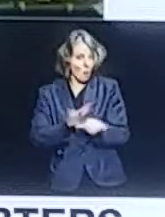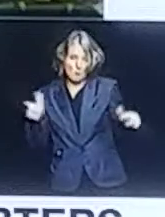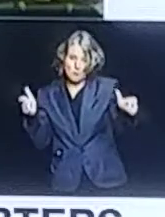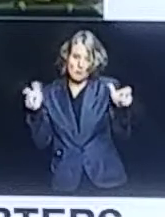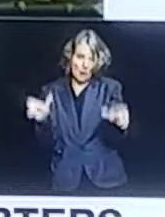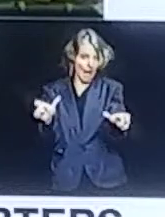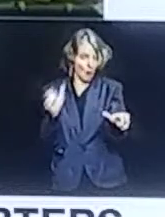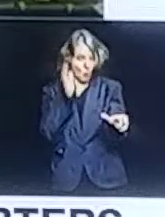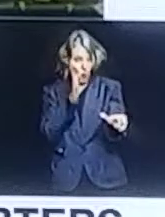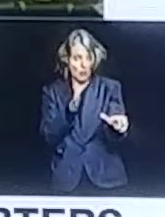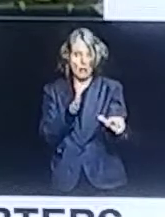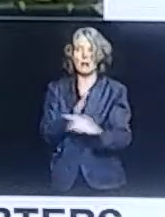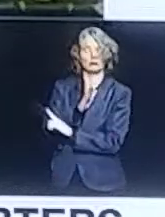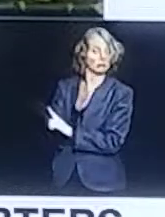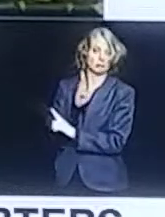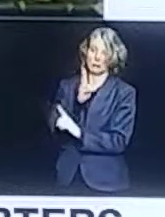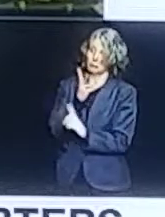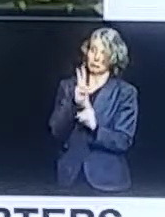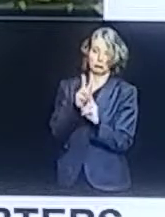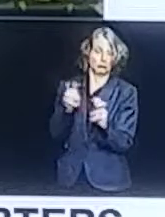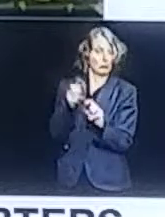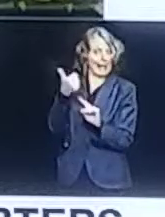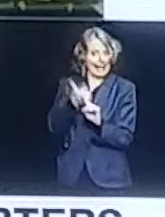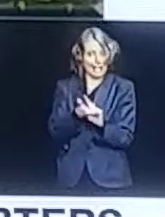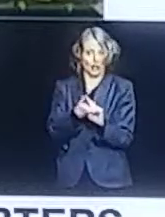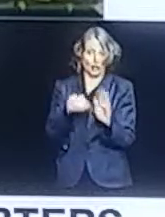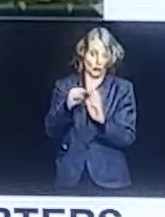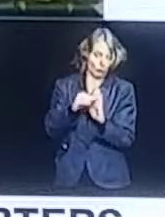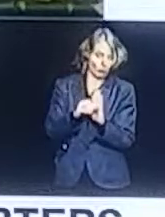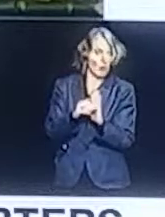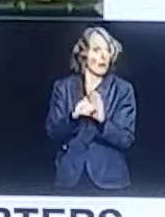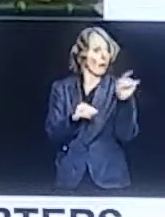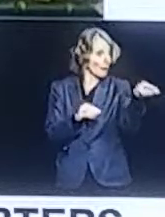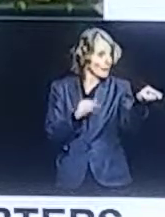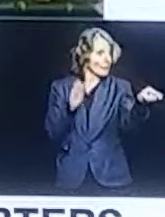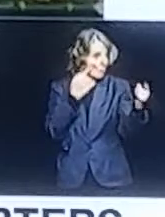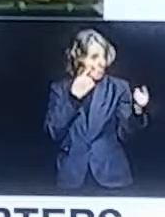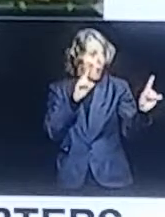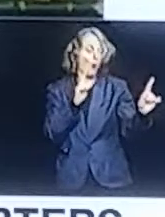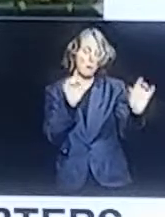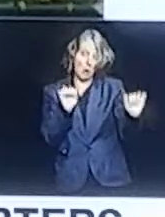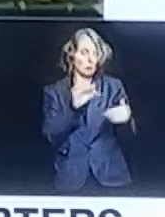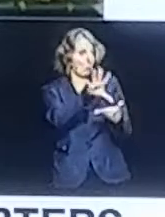We're always looking at various measures as they are effective elsewhere in the world.